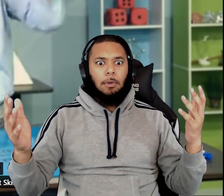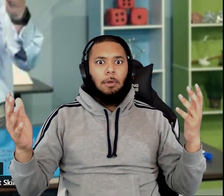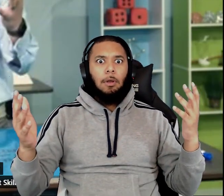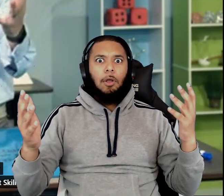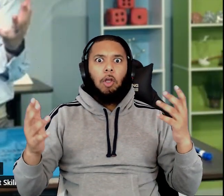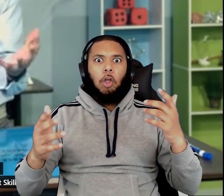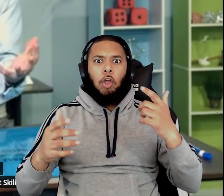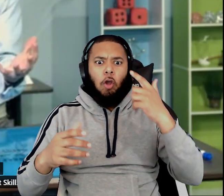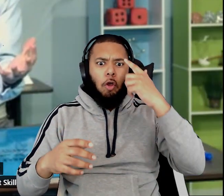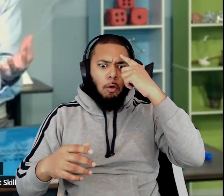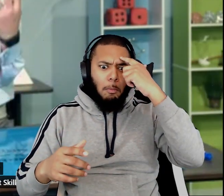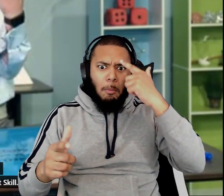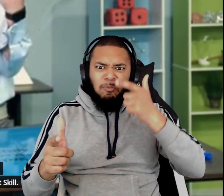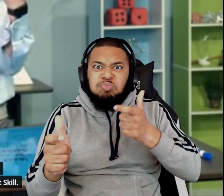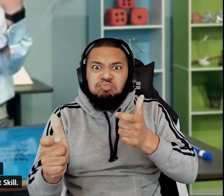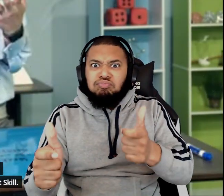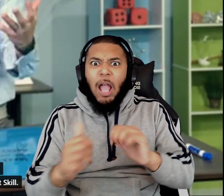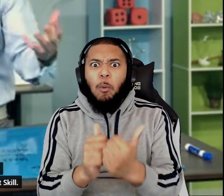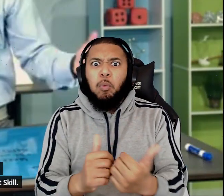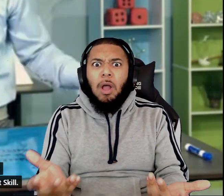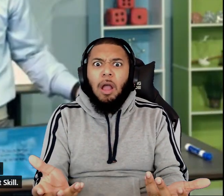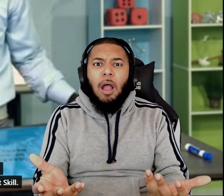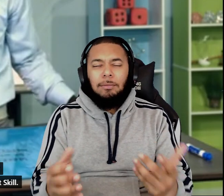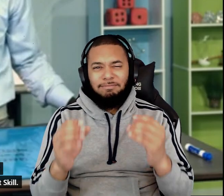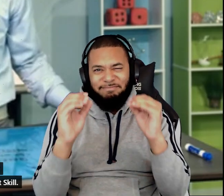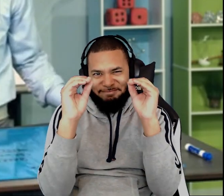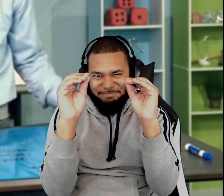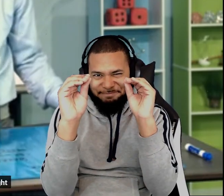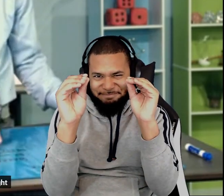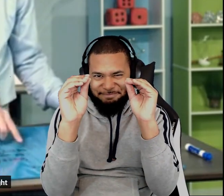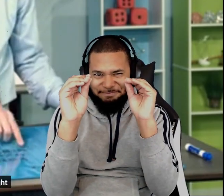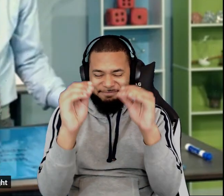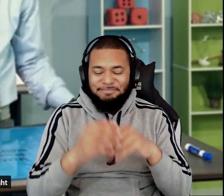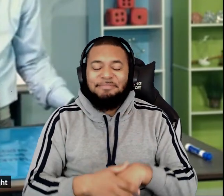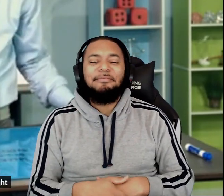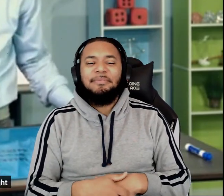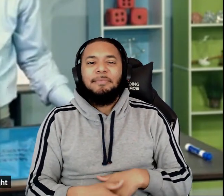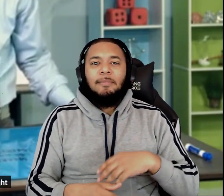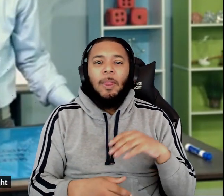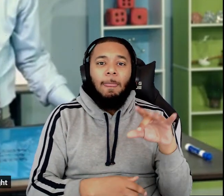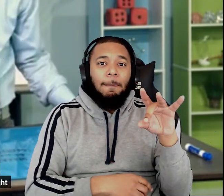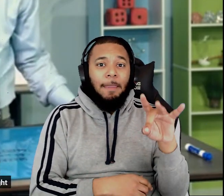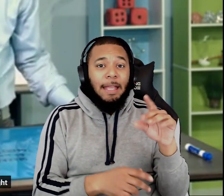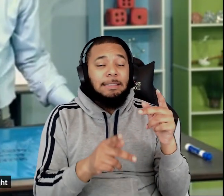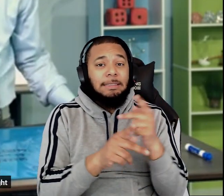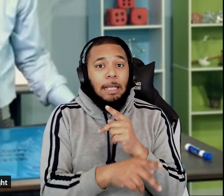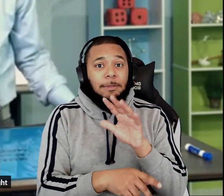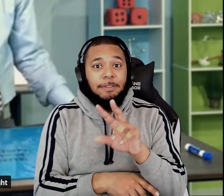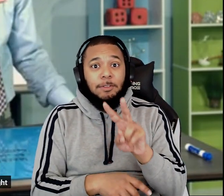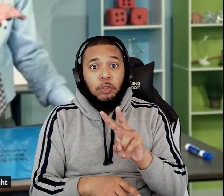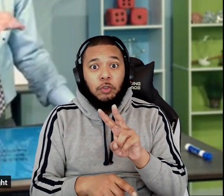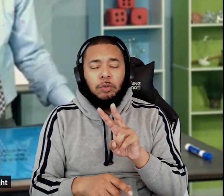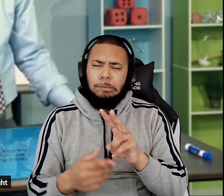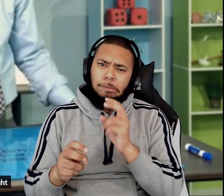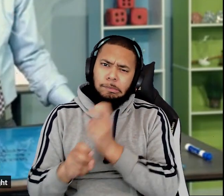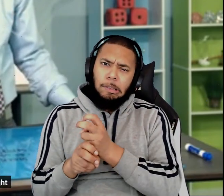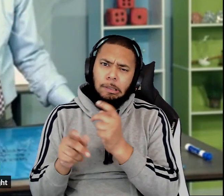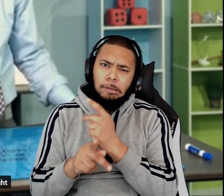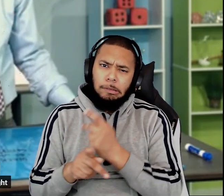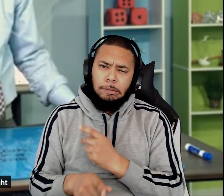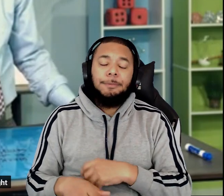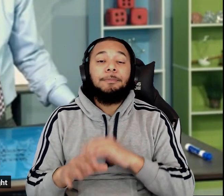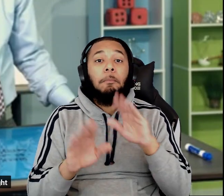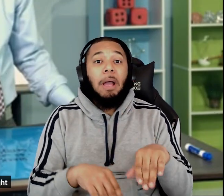did you do that so quickly? Let me teach you another mental math skill. 8 times 52 is too hard, but 8 times 50 is